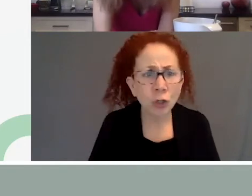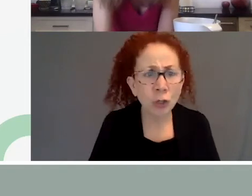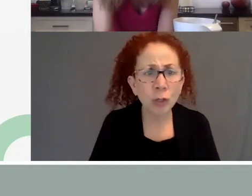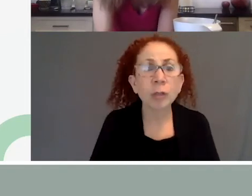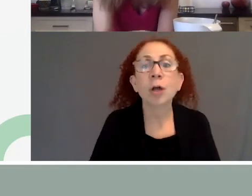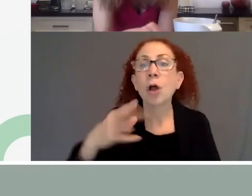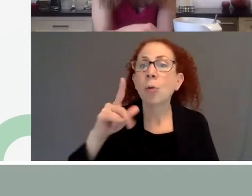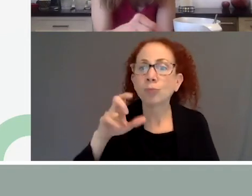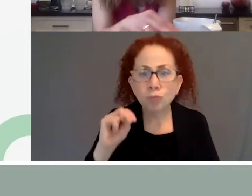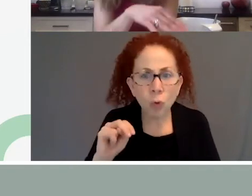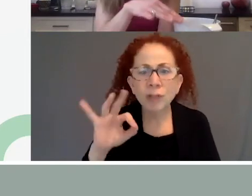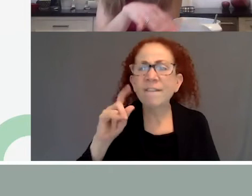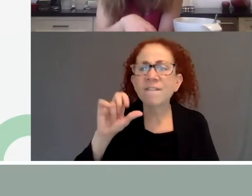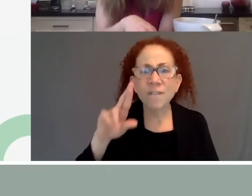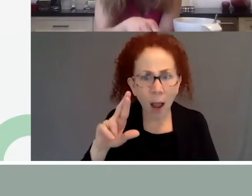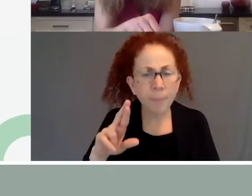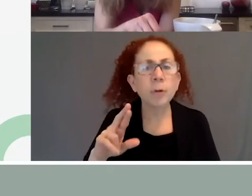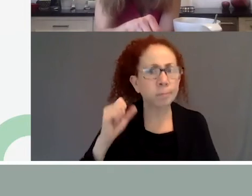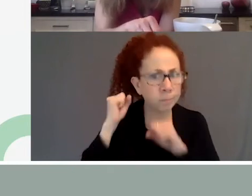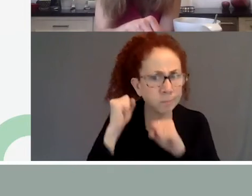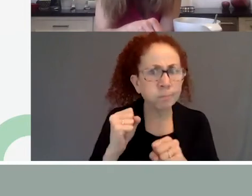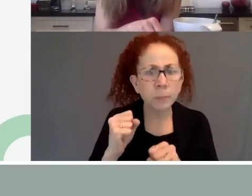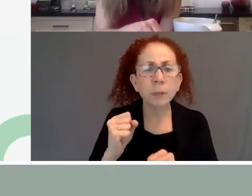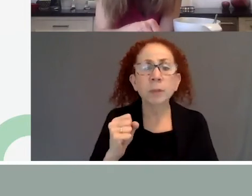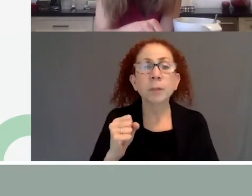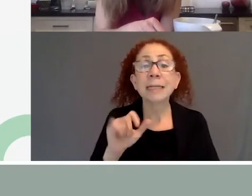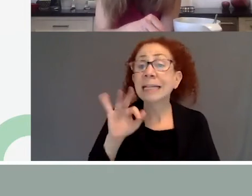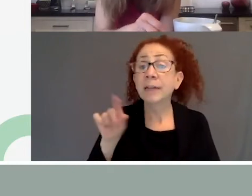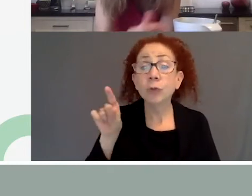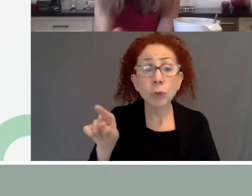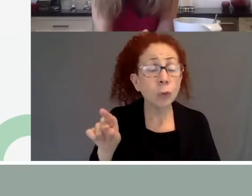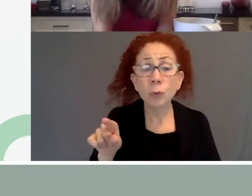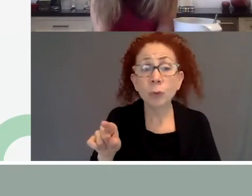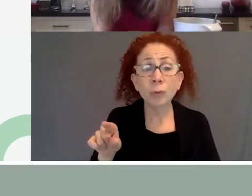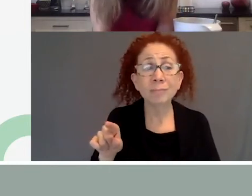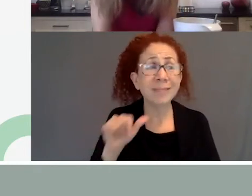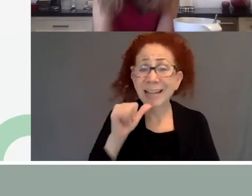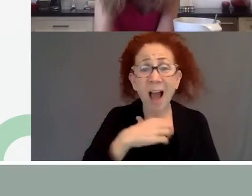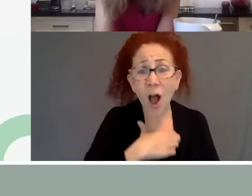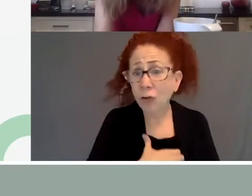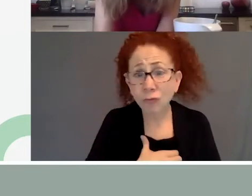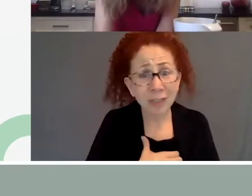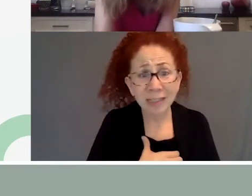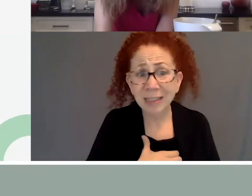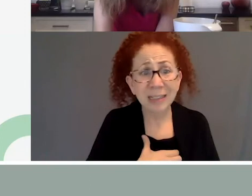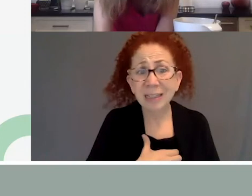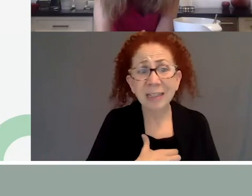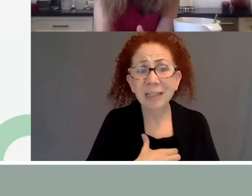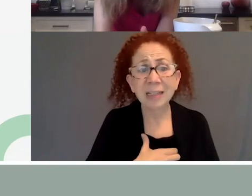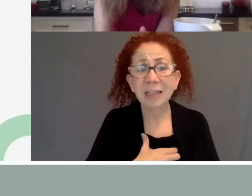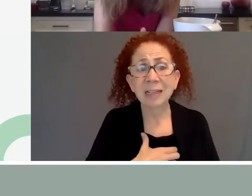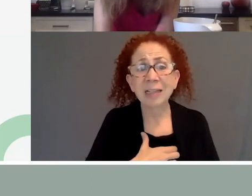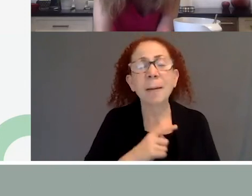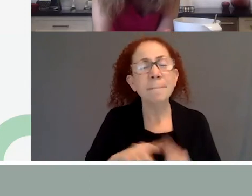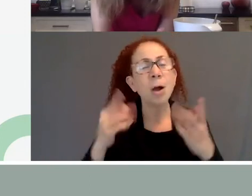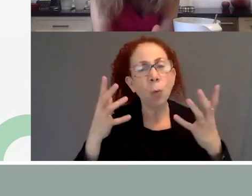ton of protein and fiber. And this is great if you are not really hungry and you want to get a